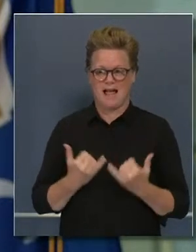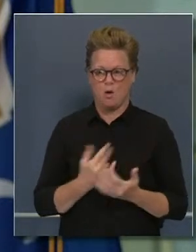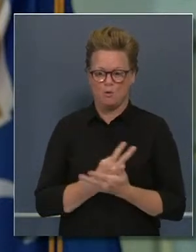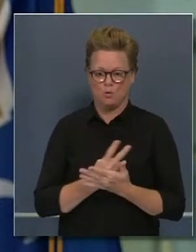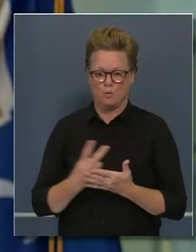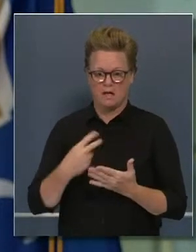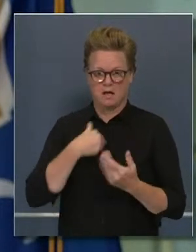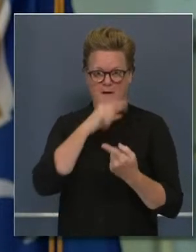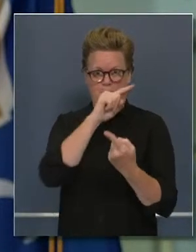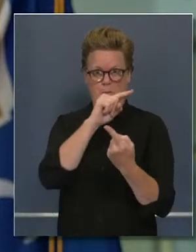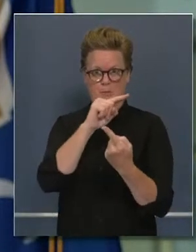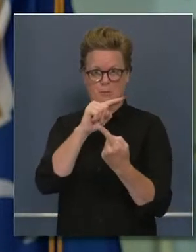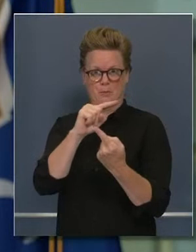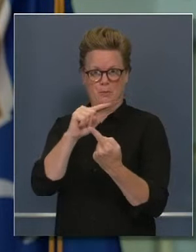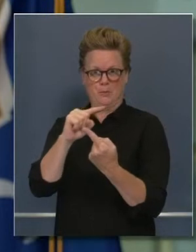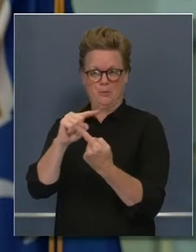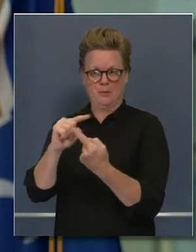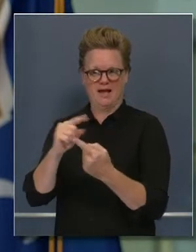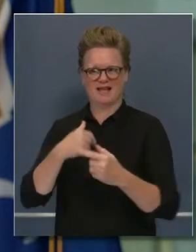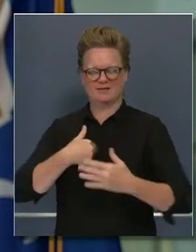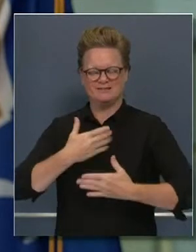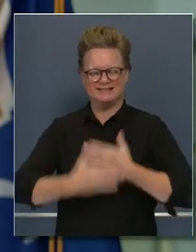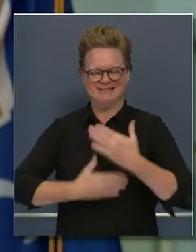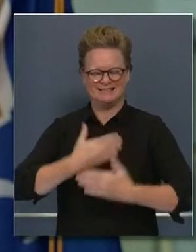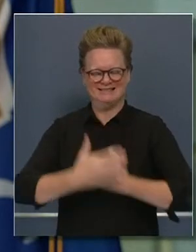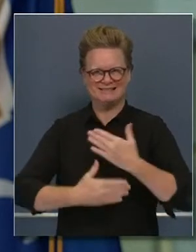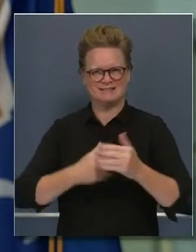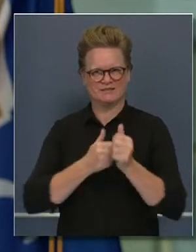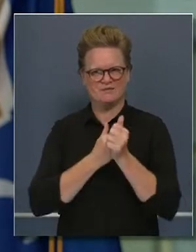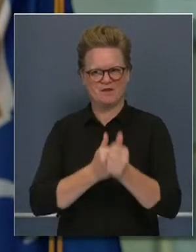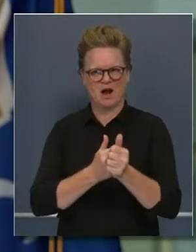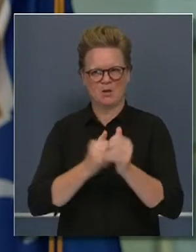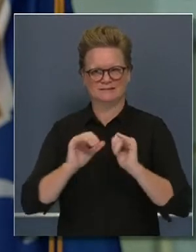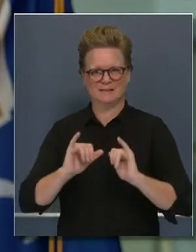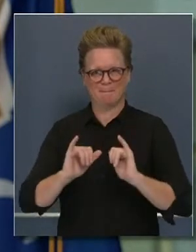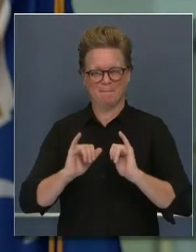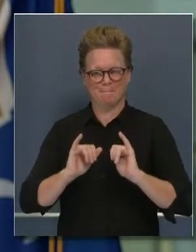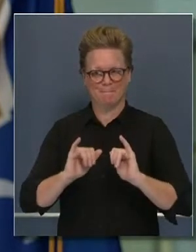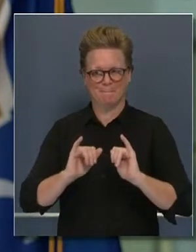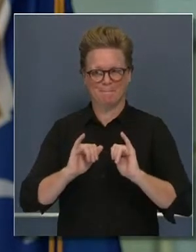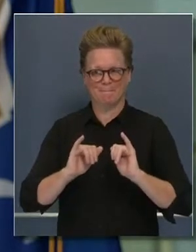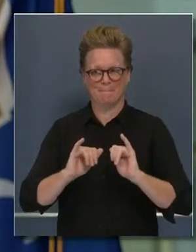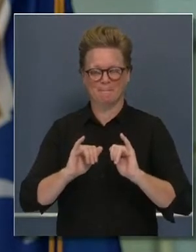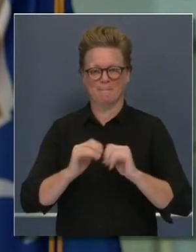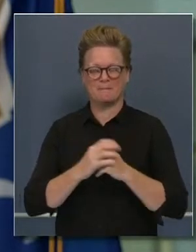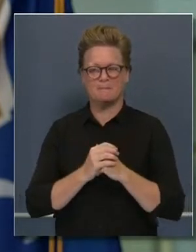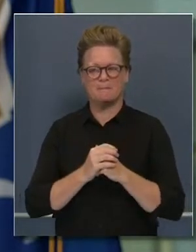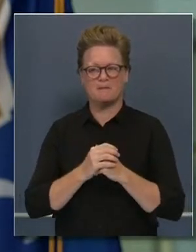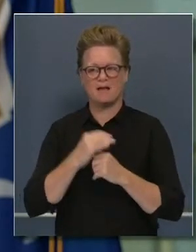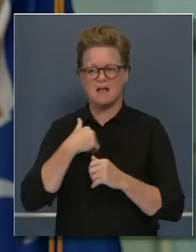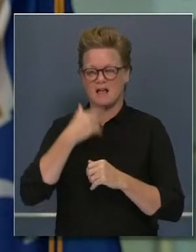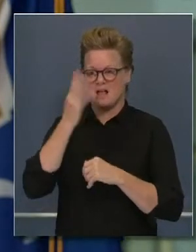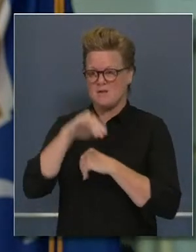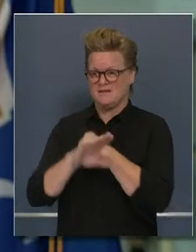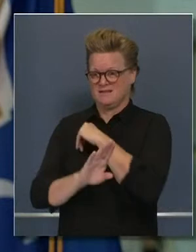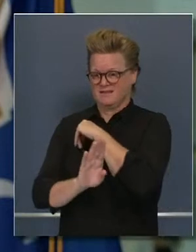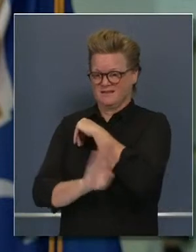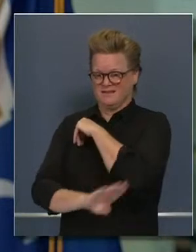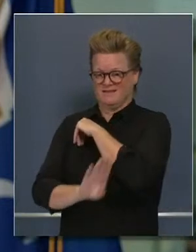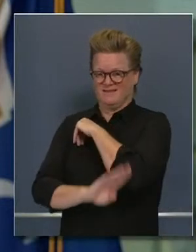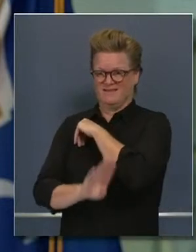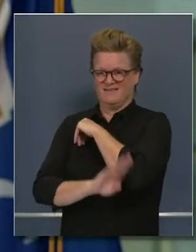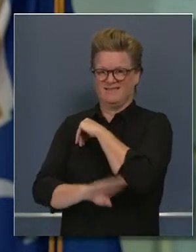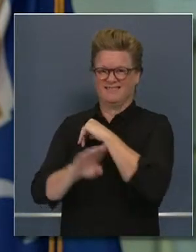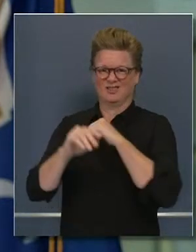enter colder months where it's harder to do things outdoors and things begin to move indoors. So